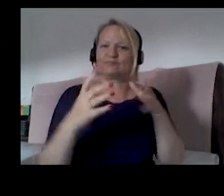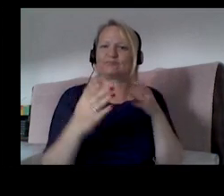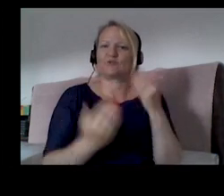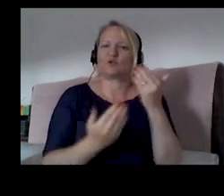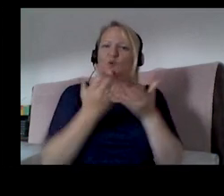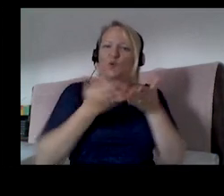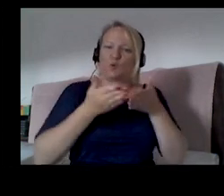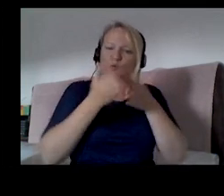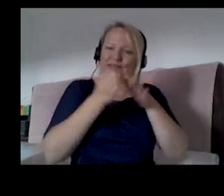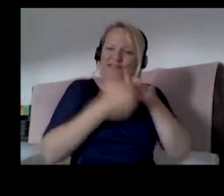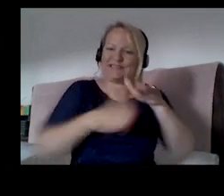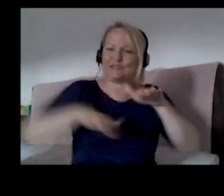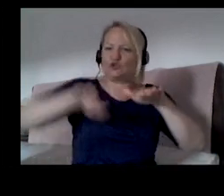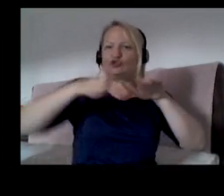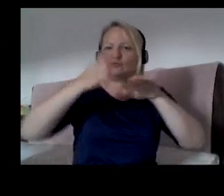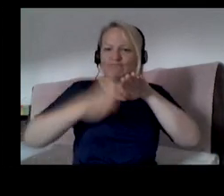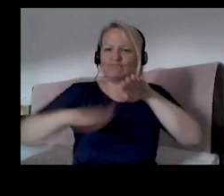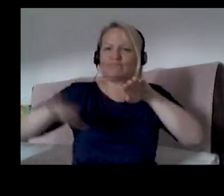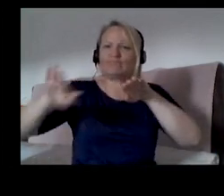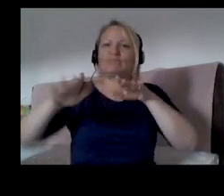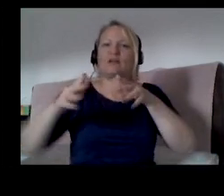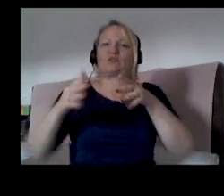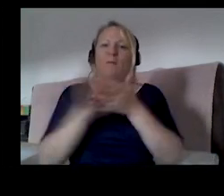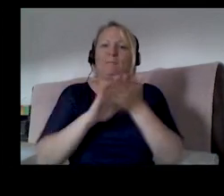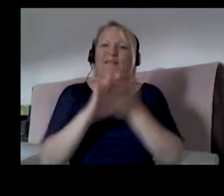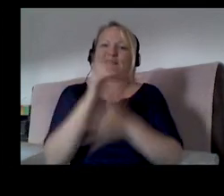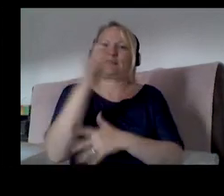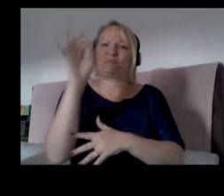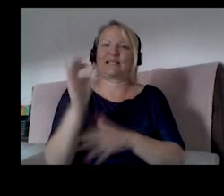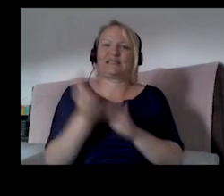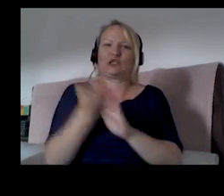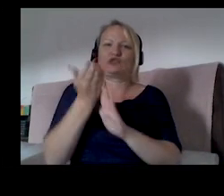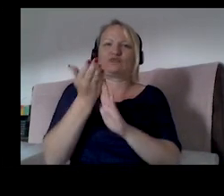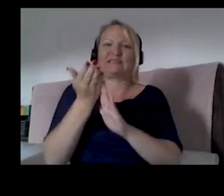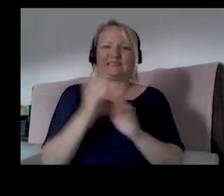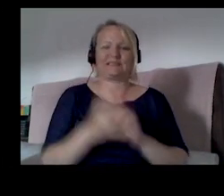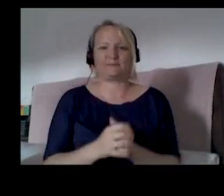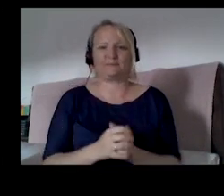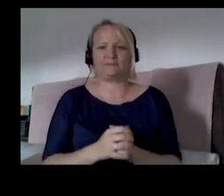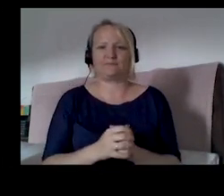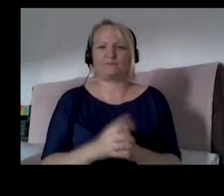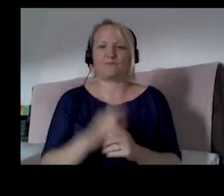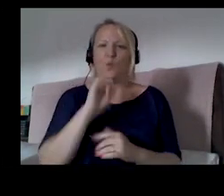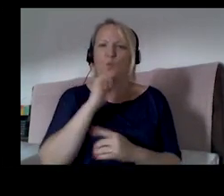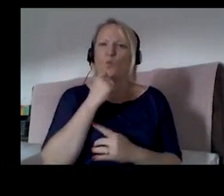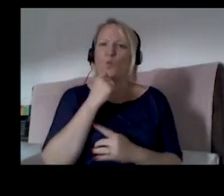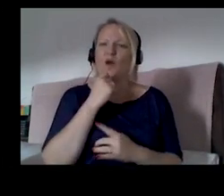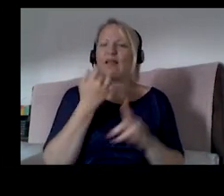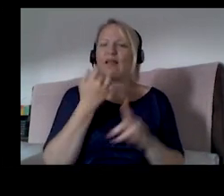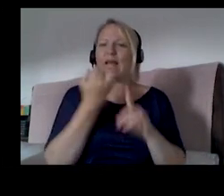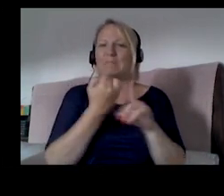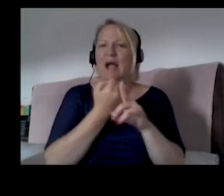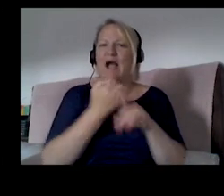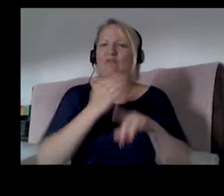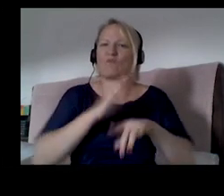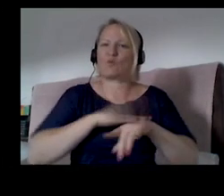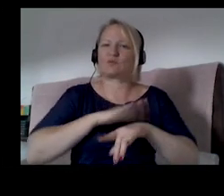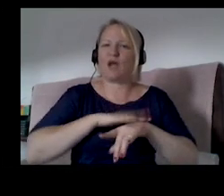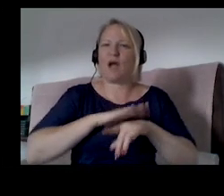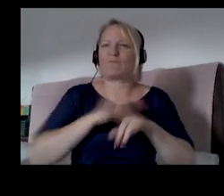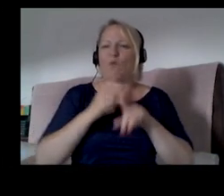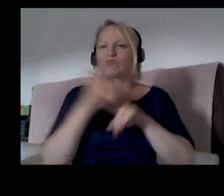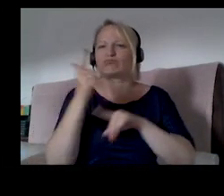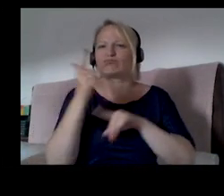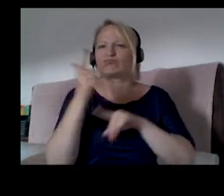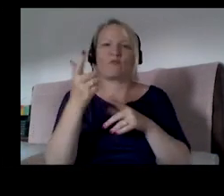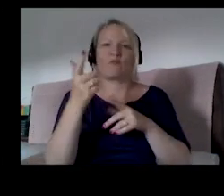increase, 7.3 kilometers of new ditches representing a 10% increase. There are likely to